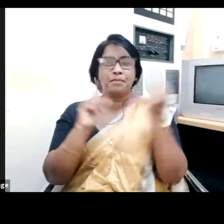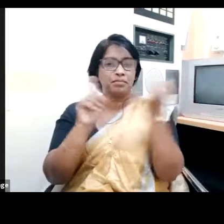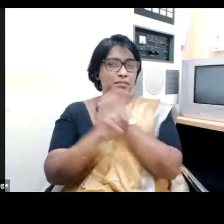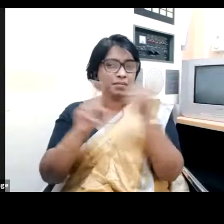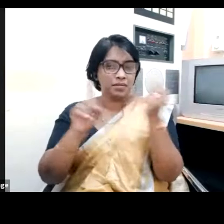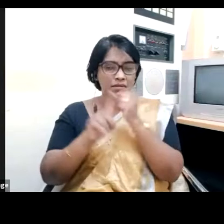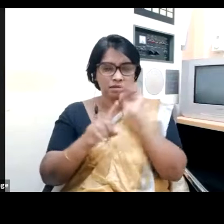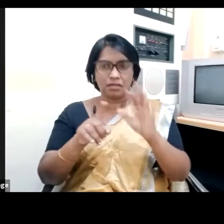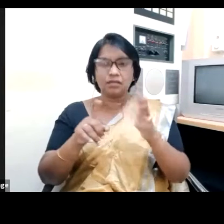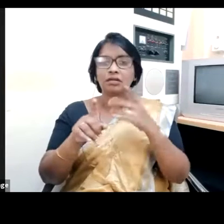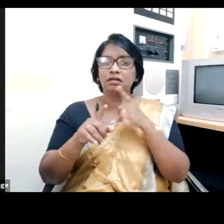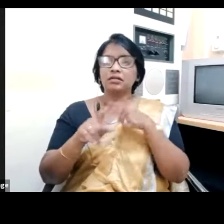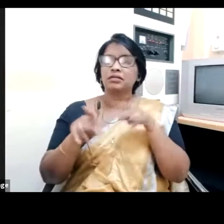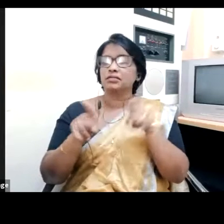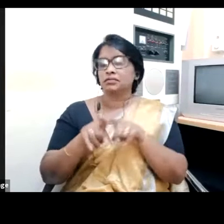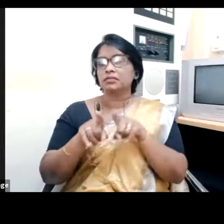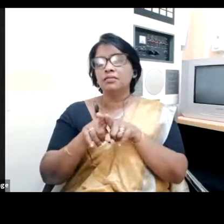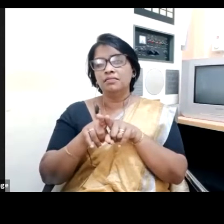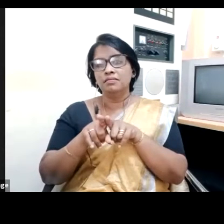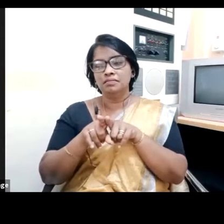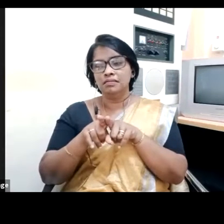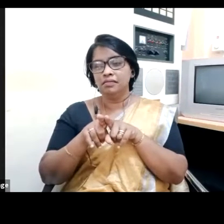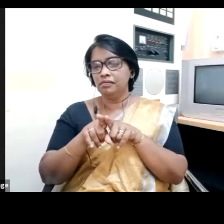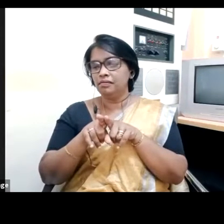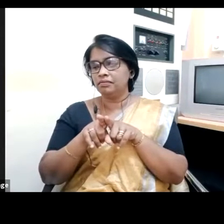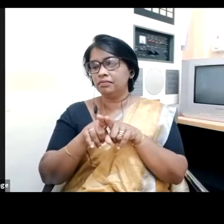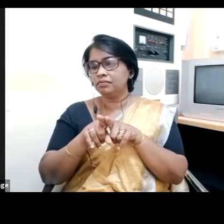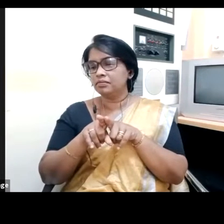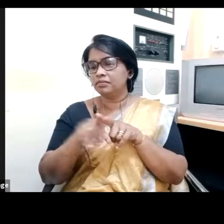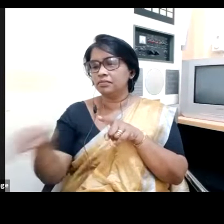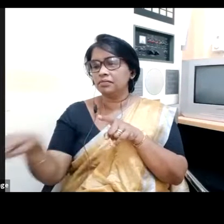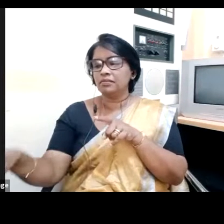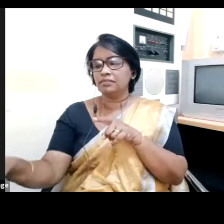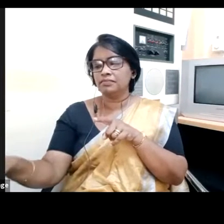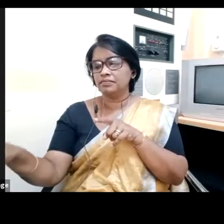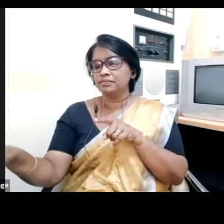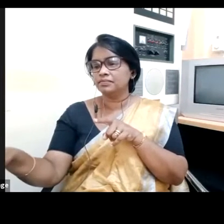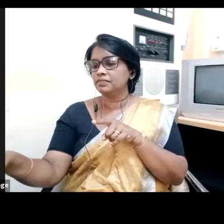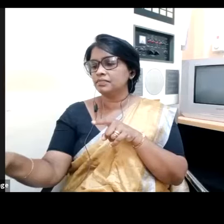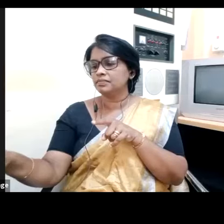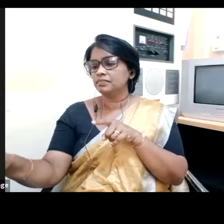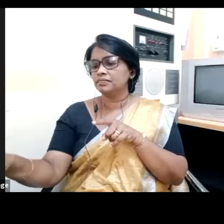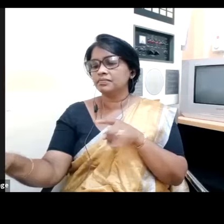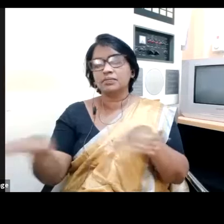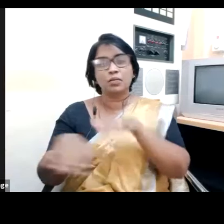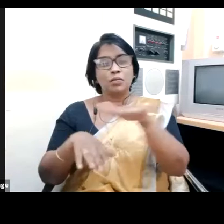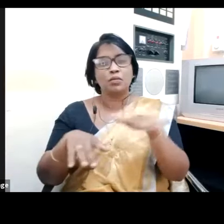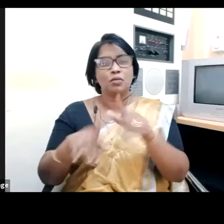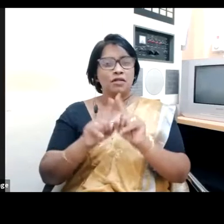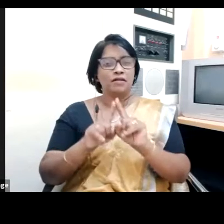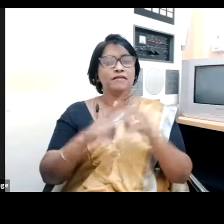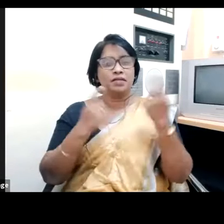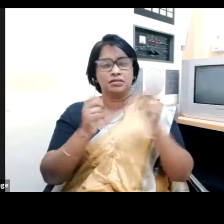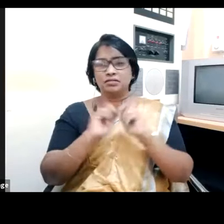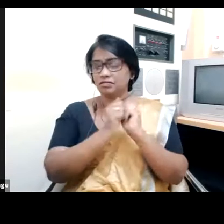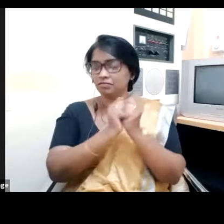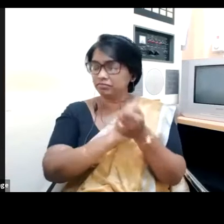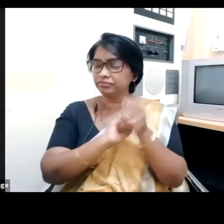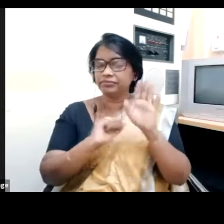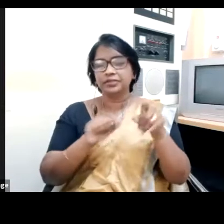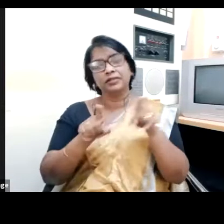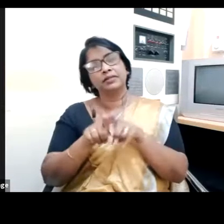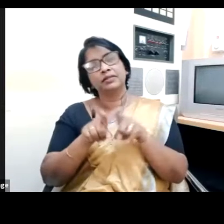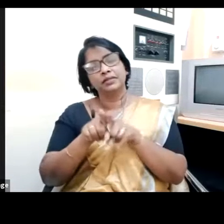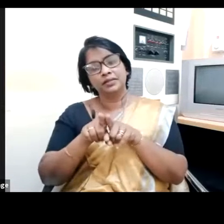soil degradation, flooding, loss of biodiversity, loss of habitats, pollution, and it's